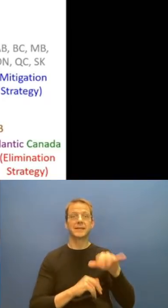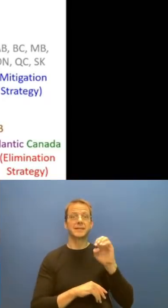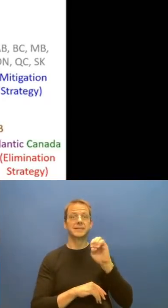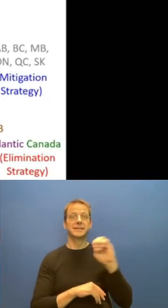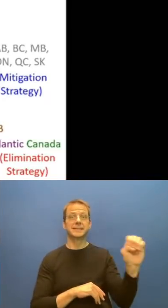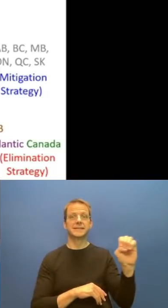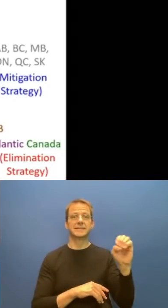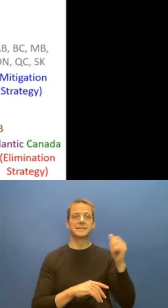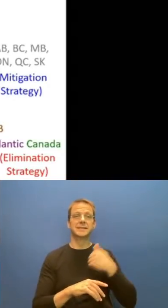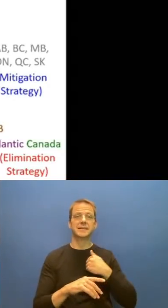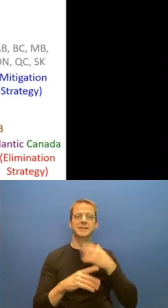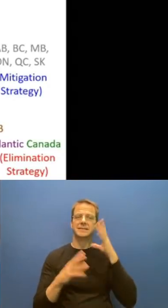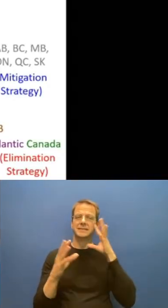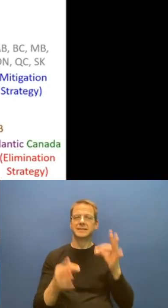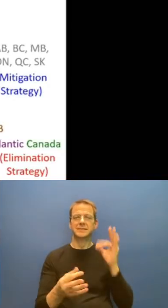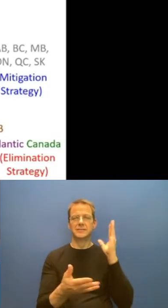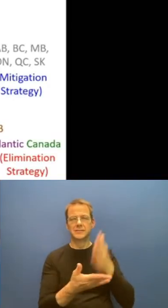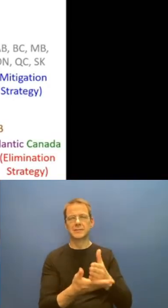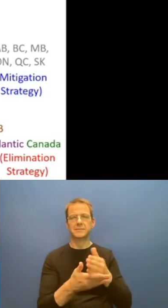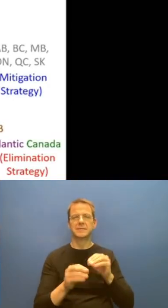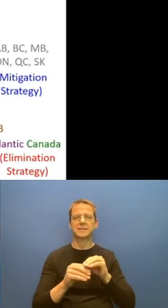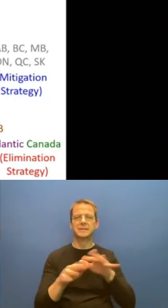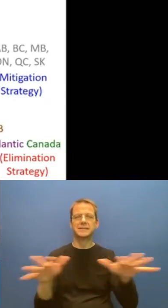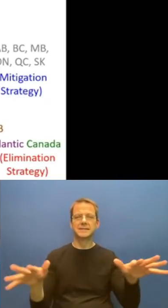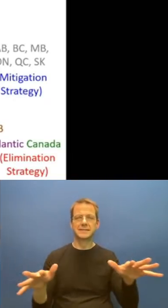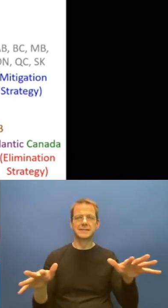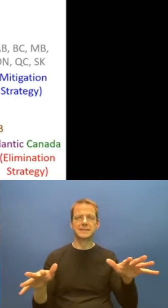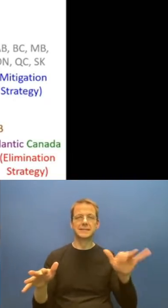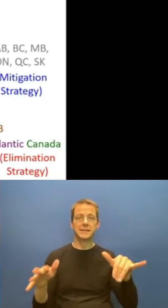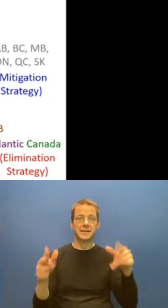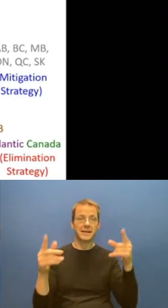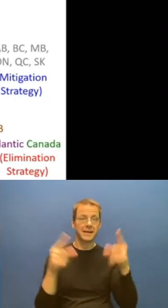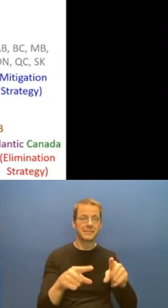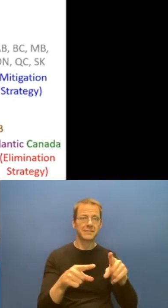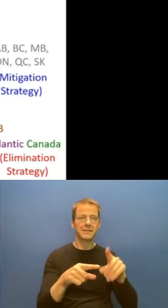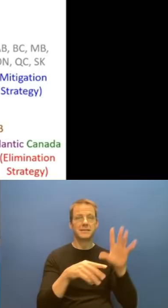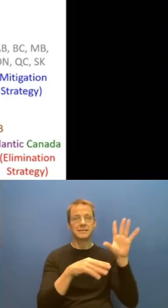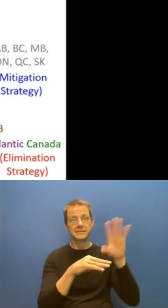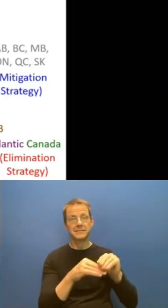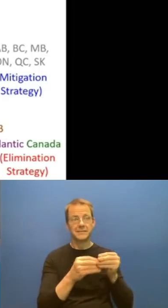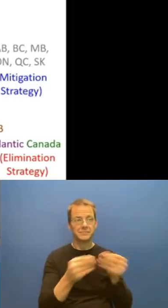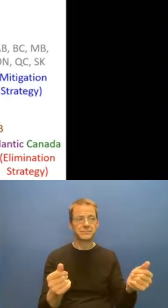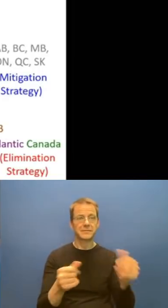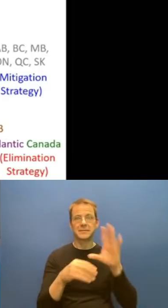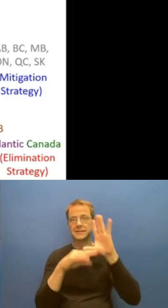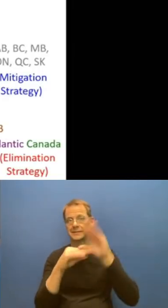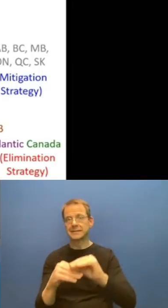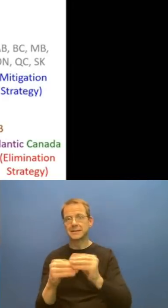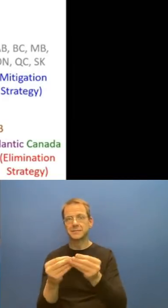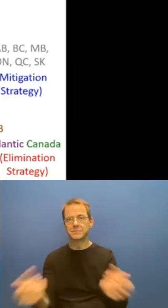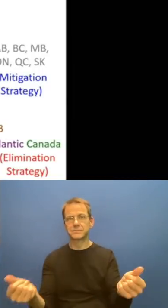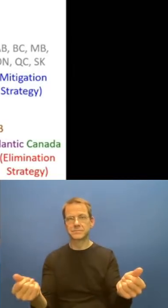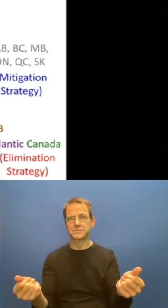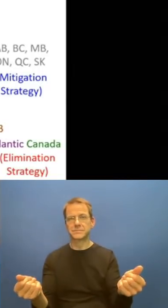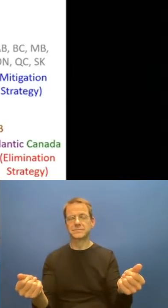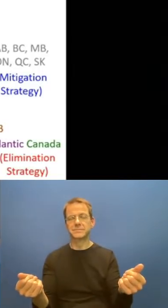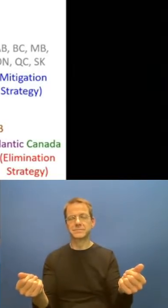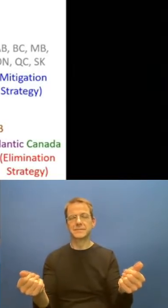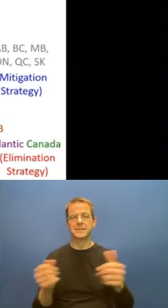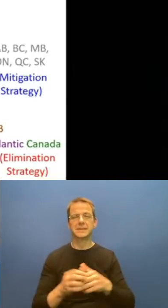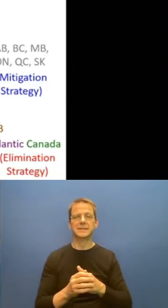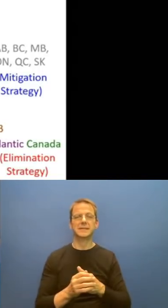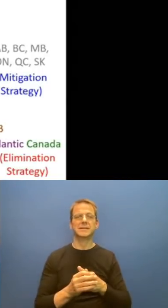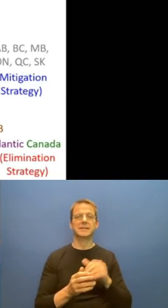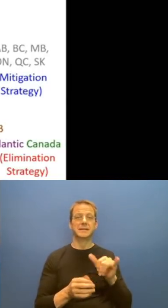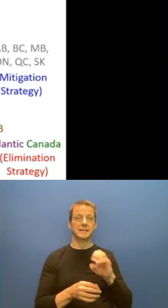in terms of cases. So they had some outbreaks during our 2nd and 3rd wave. But